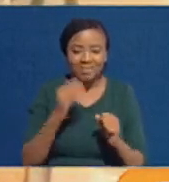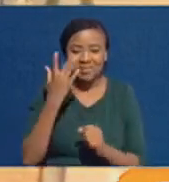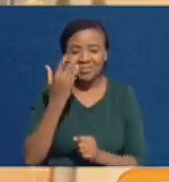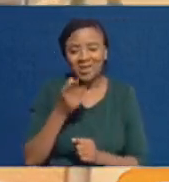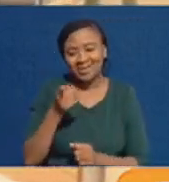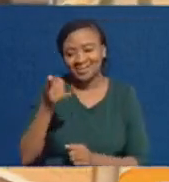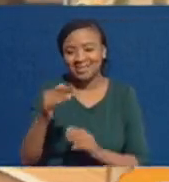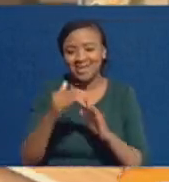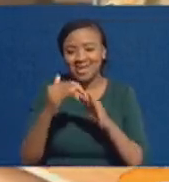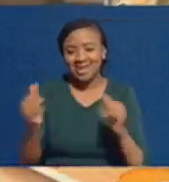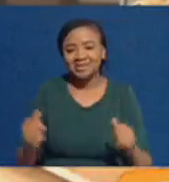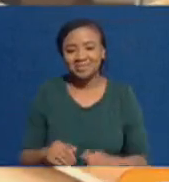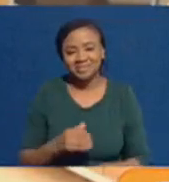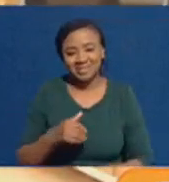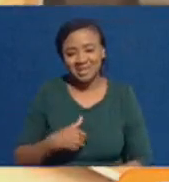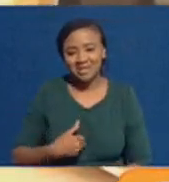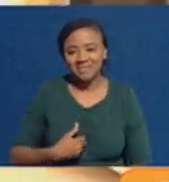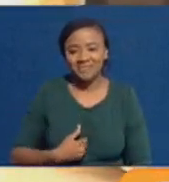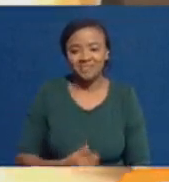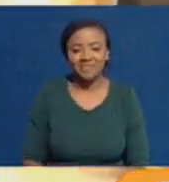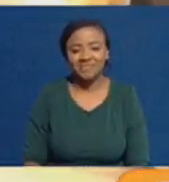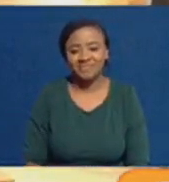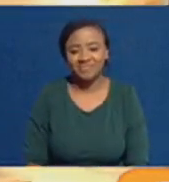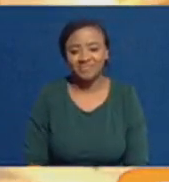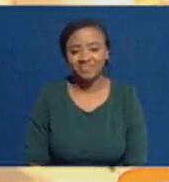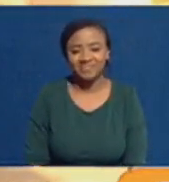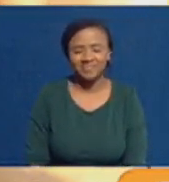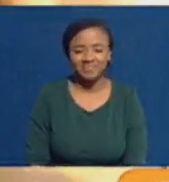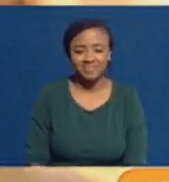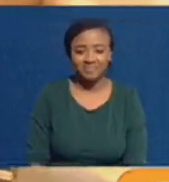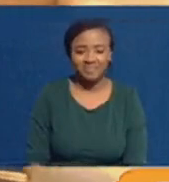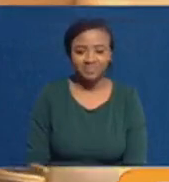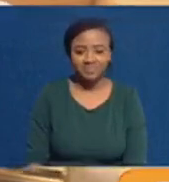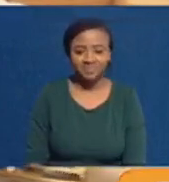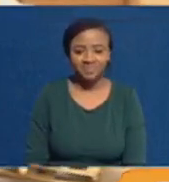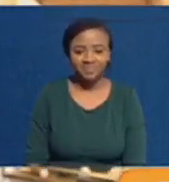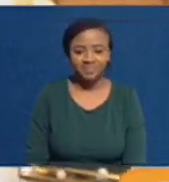reduced income, and at the end, it has paid off. Faizal Ahmed, Citizen TV, Nairobi.